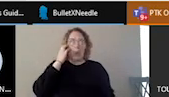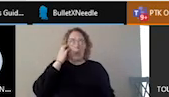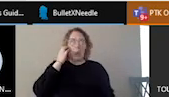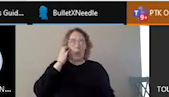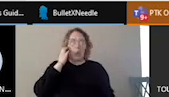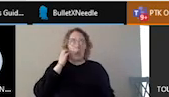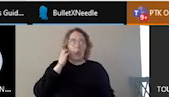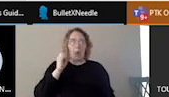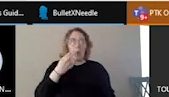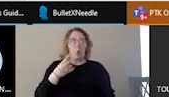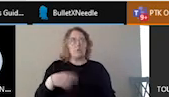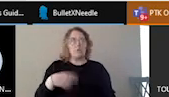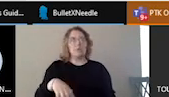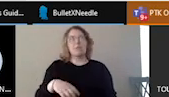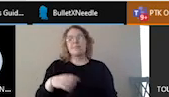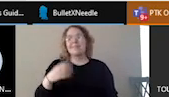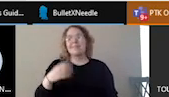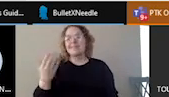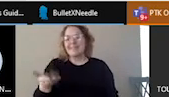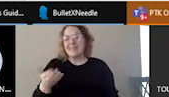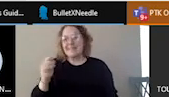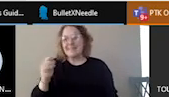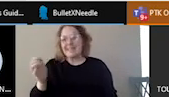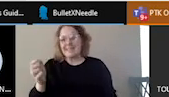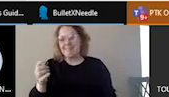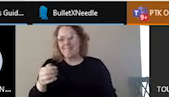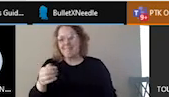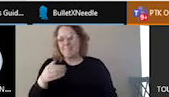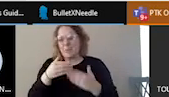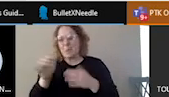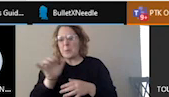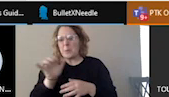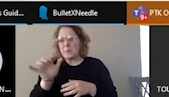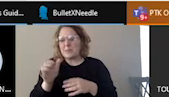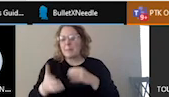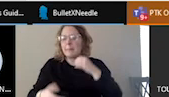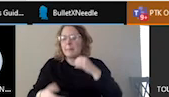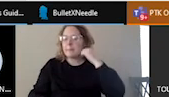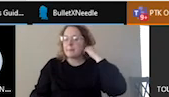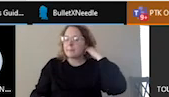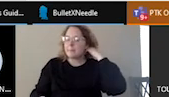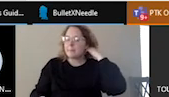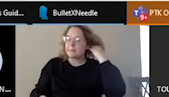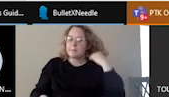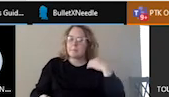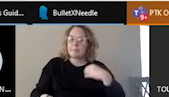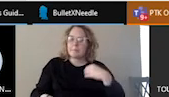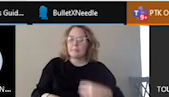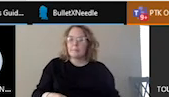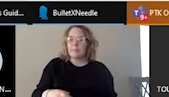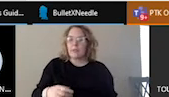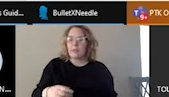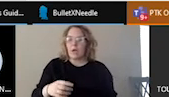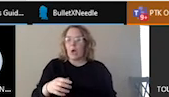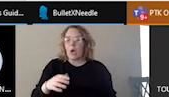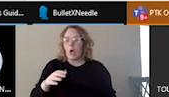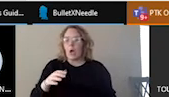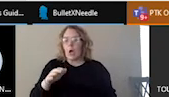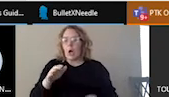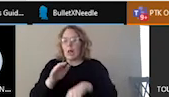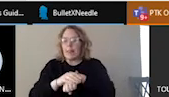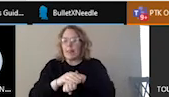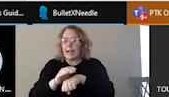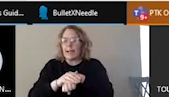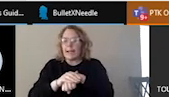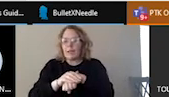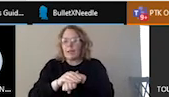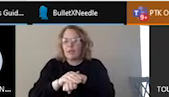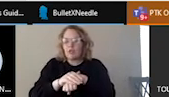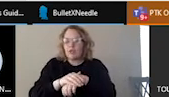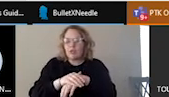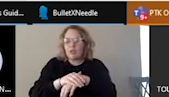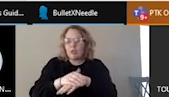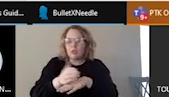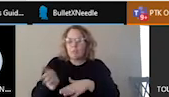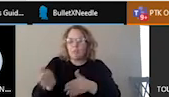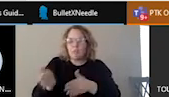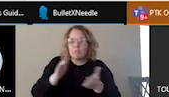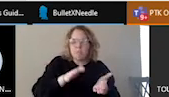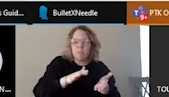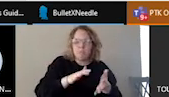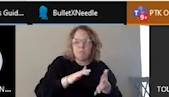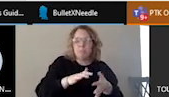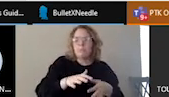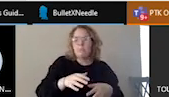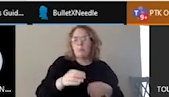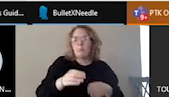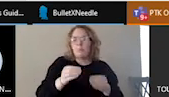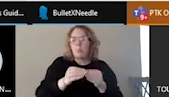be something along those lines. At least on the literary end of the LL spectrum. On the more